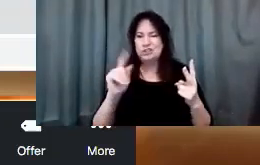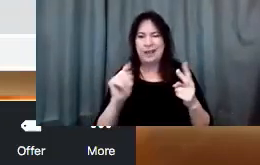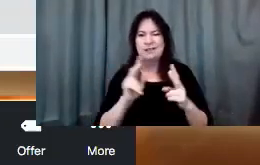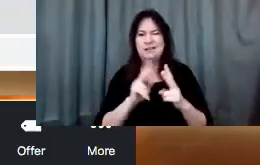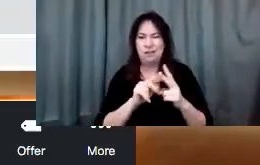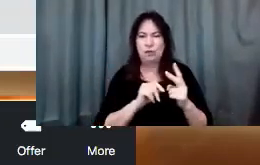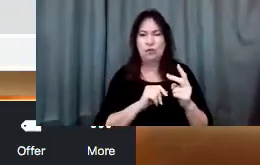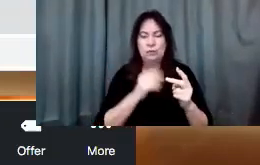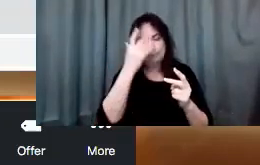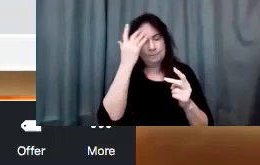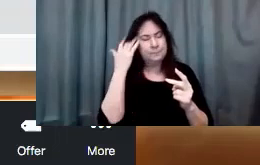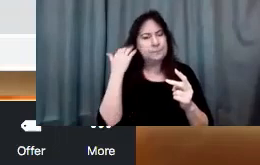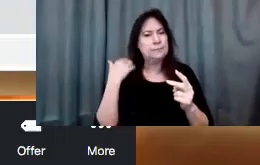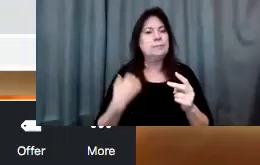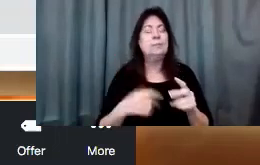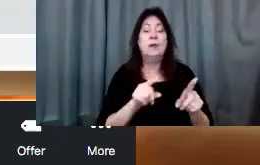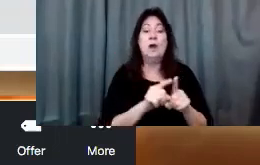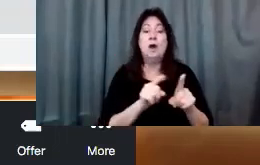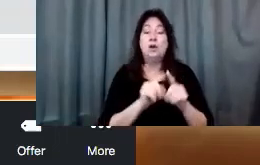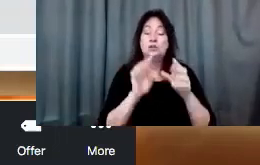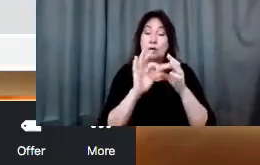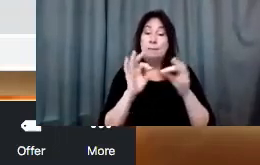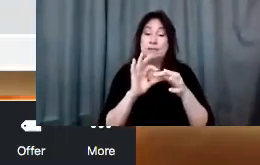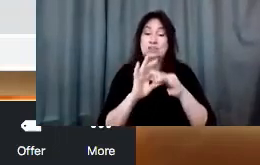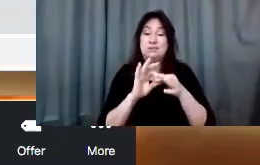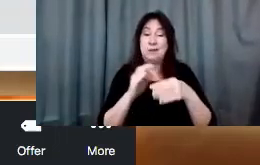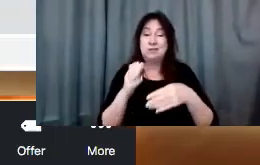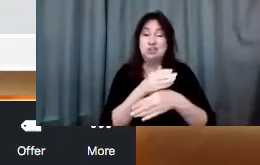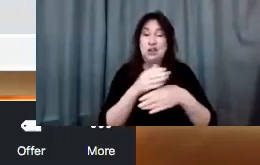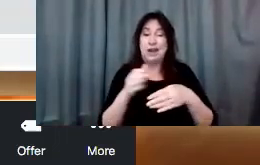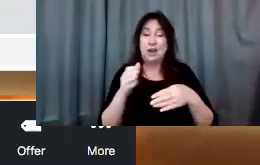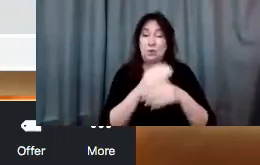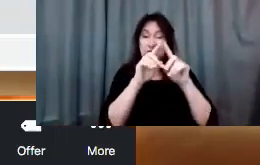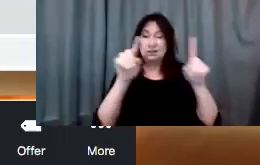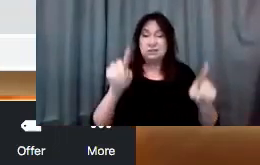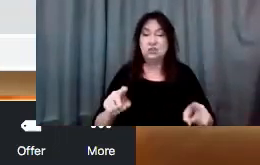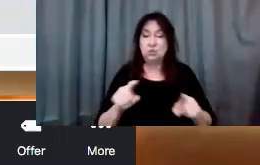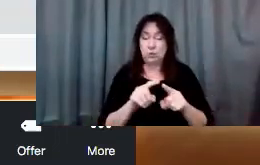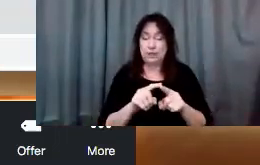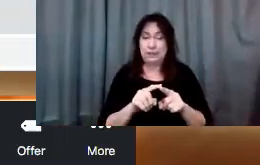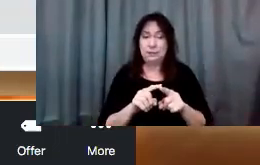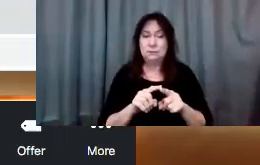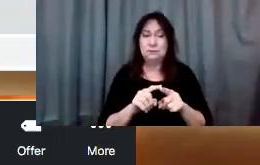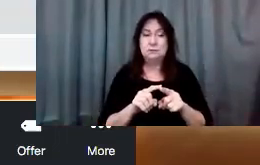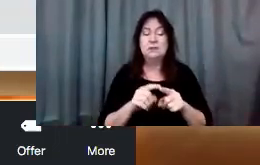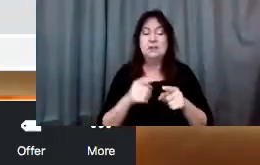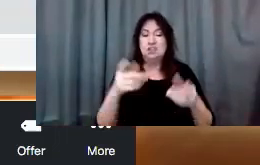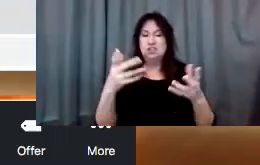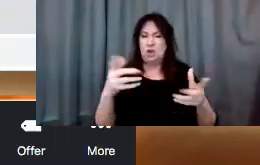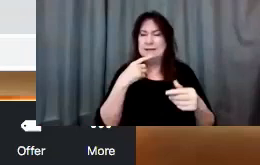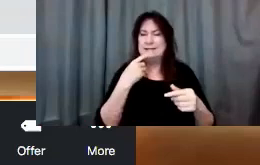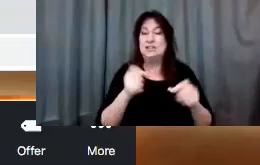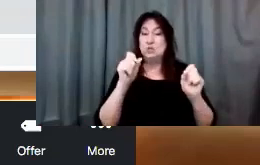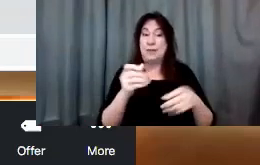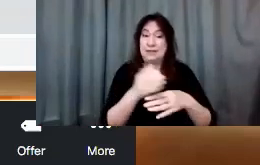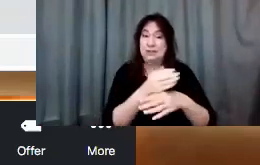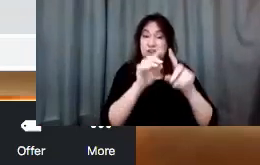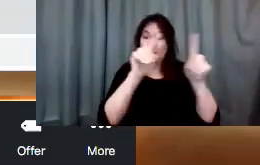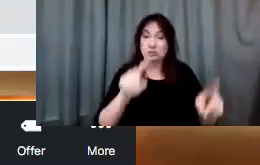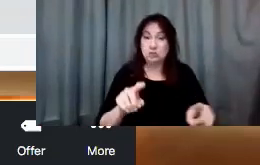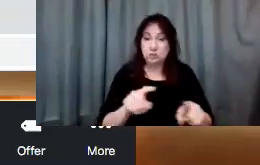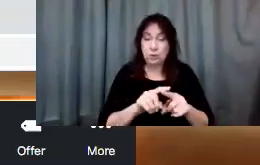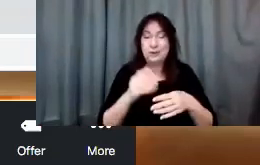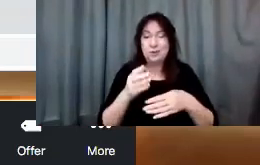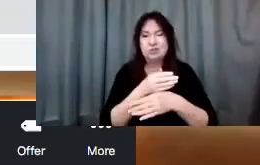One other thing I just wanted to mention about the sharing the screen. I know Rachel mentioned that you can either share your screen or an